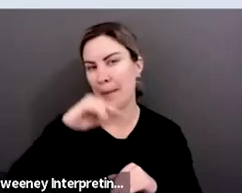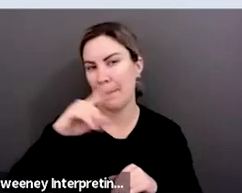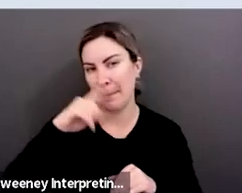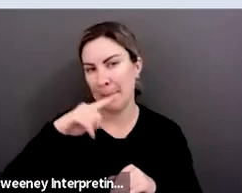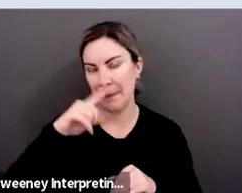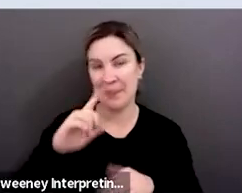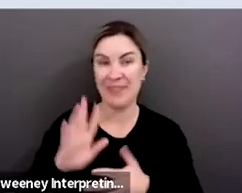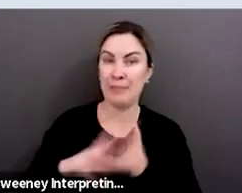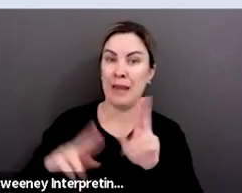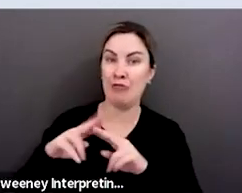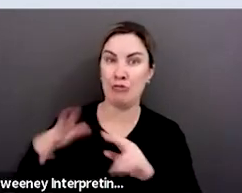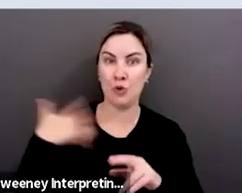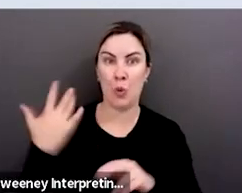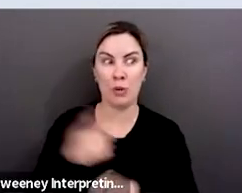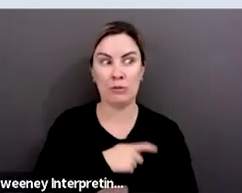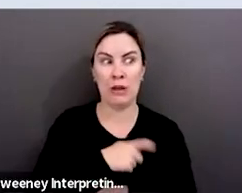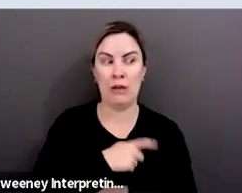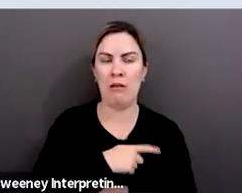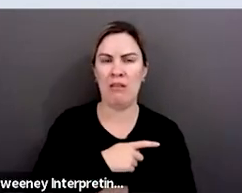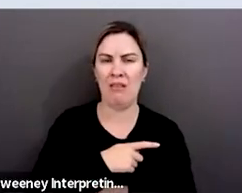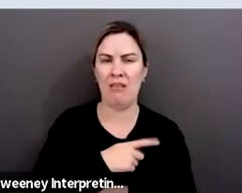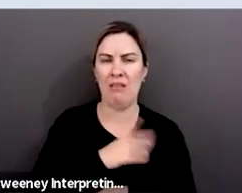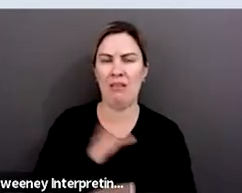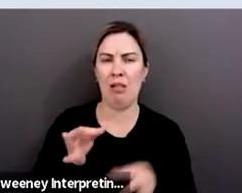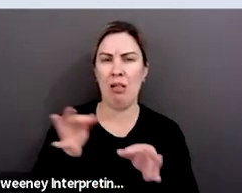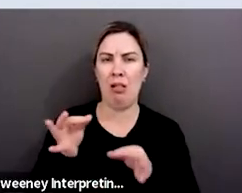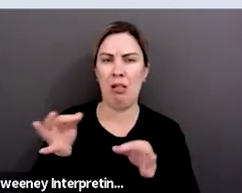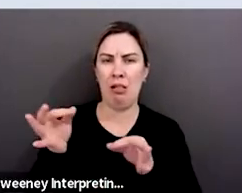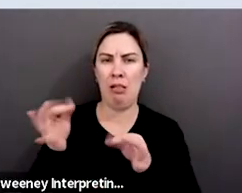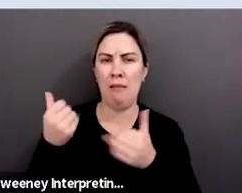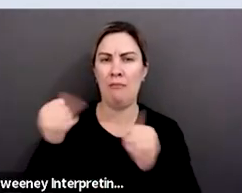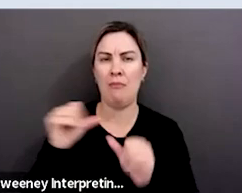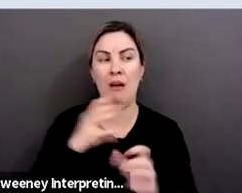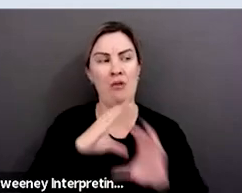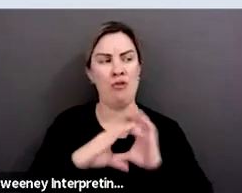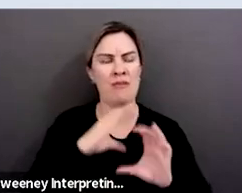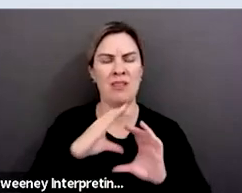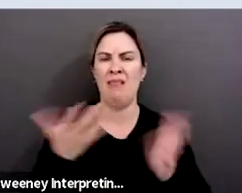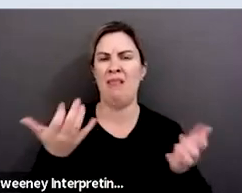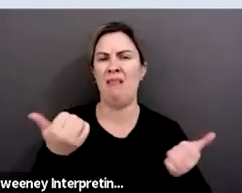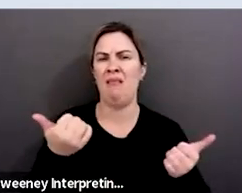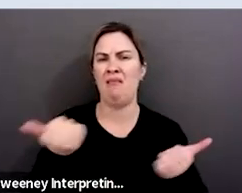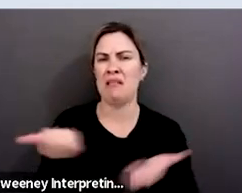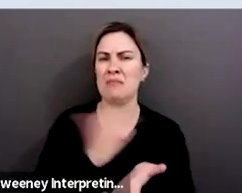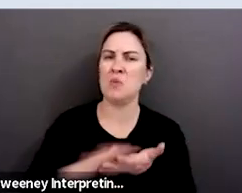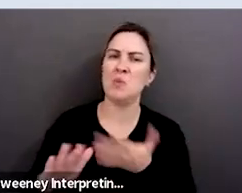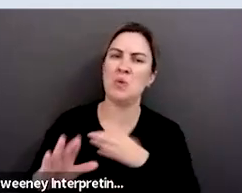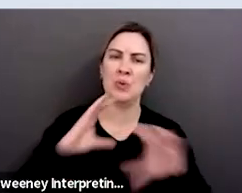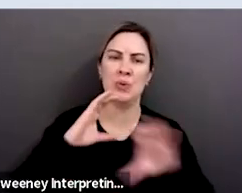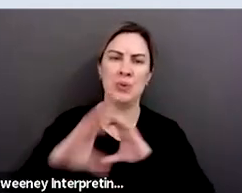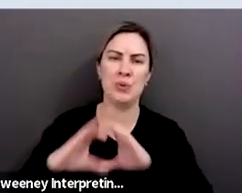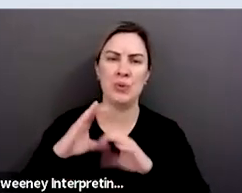want to frighten them, and so they put off conversation. And then actually, it's so much easier when we have the conversation. So if we can find ways to